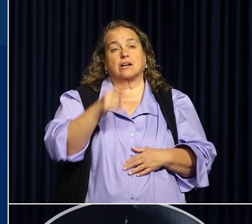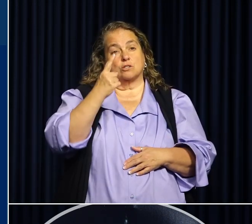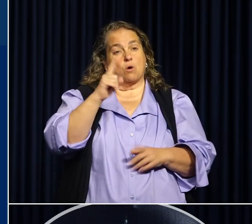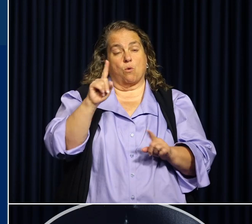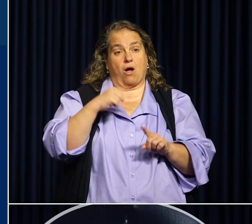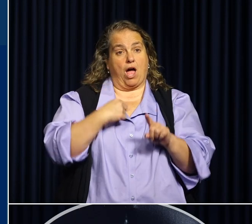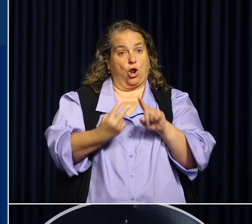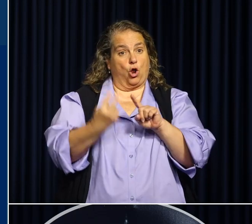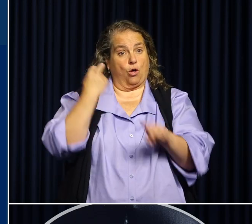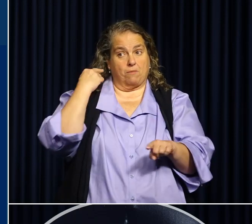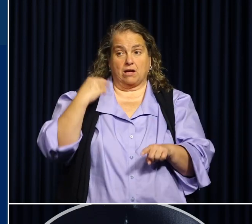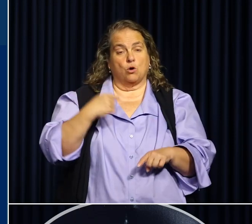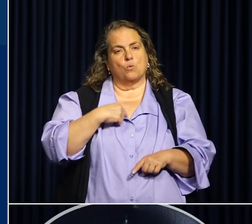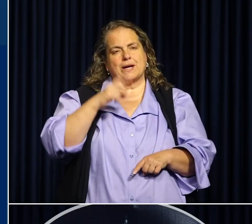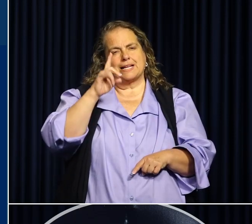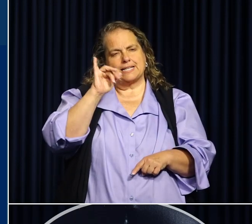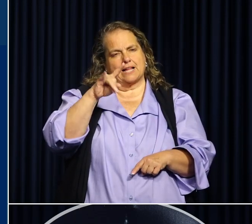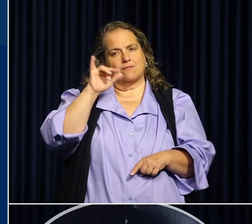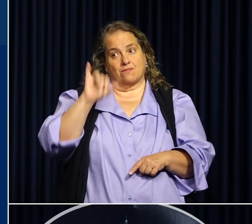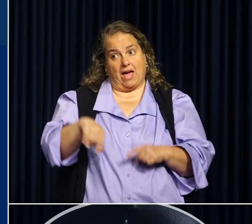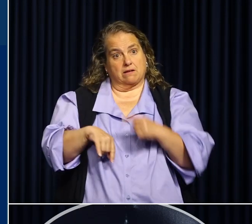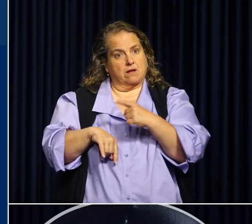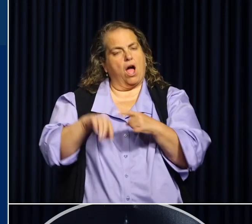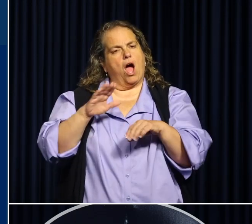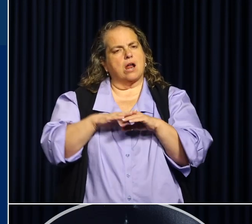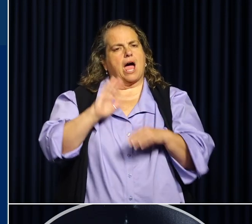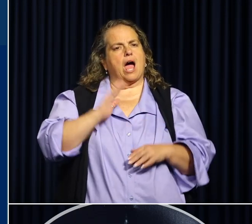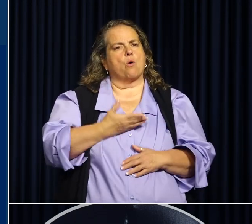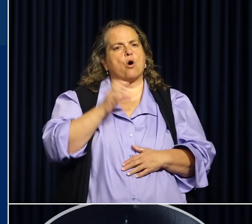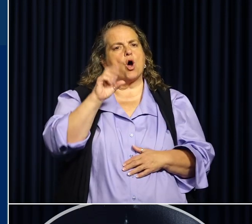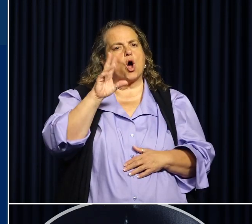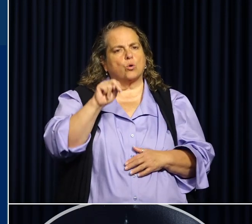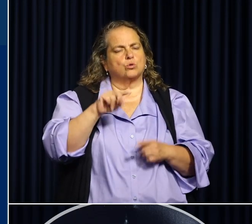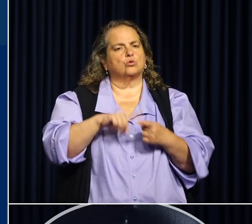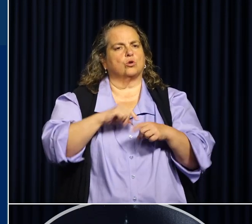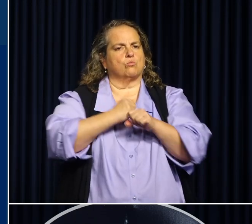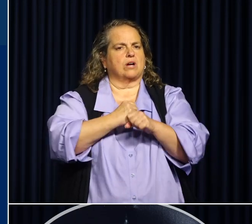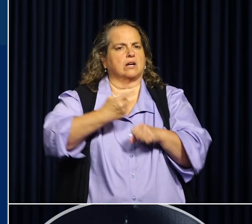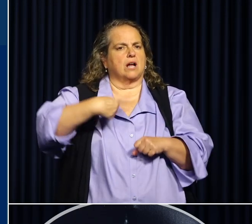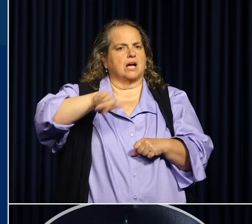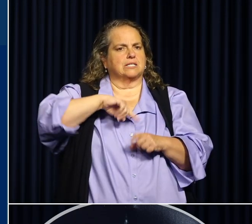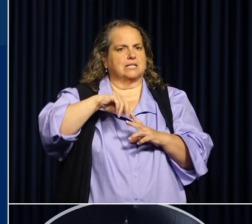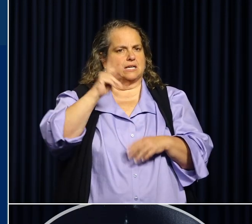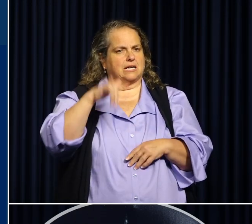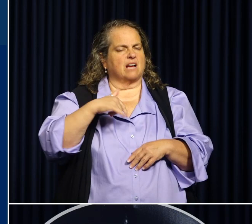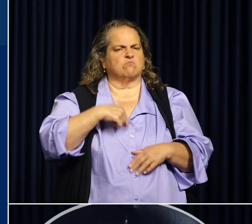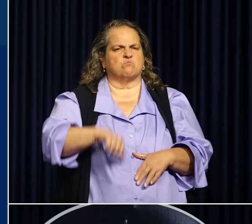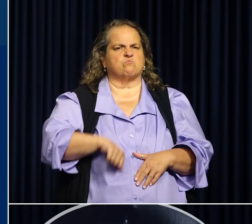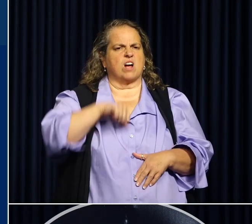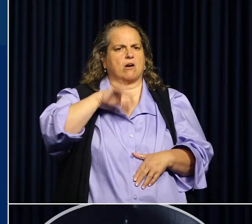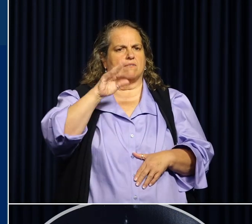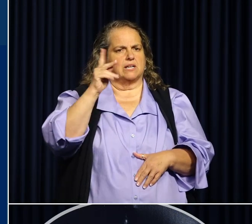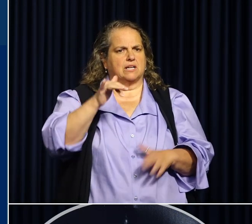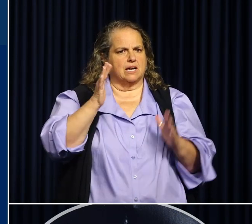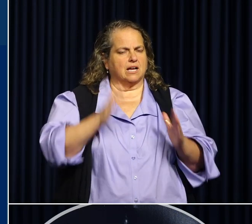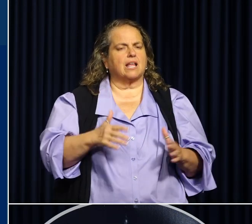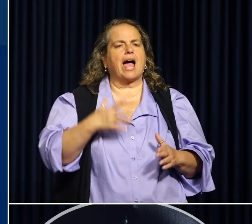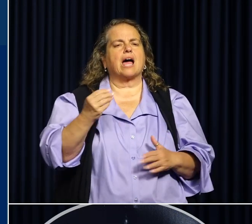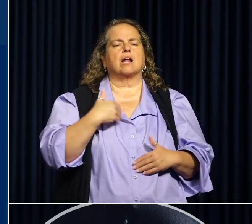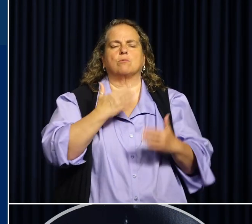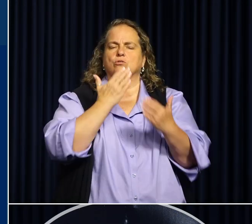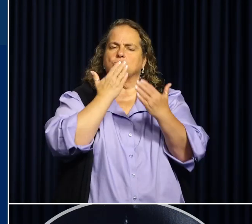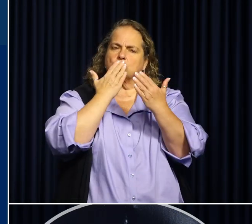it's one we did on our own to protect us. It's something that I'm very proud of Kentuckians for, and I'm very grateful